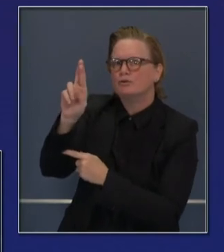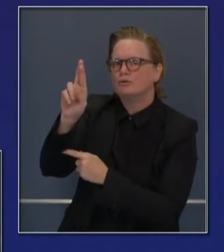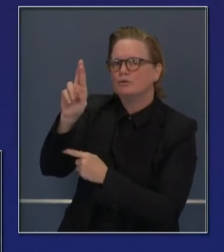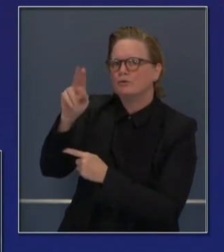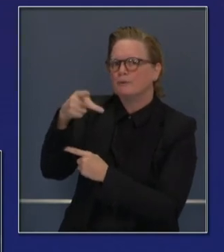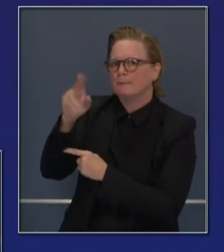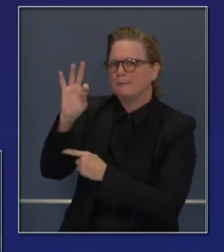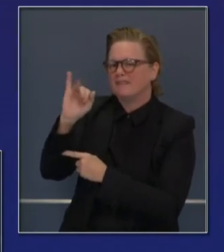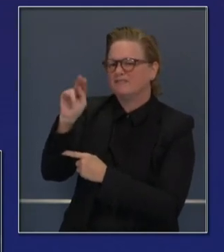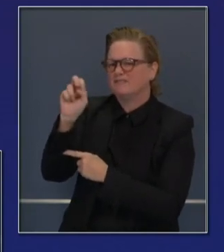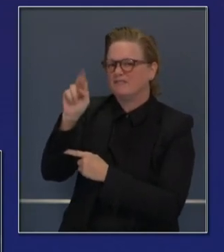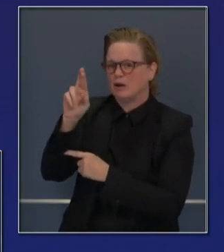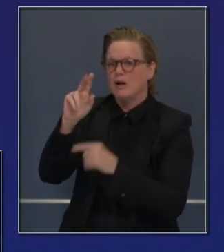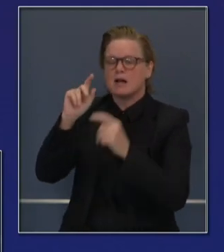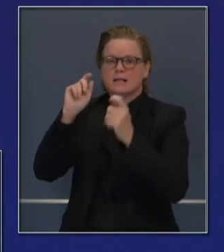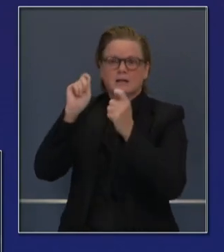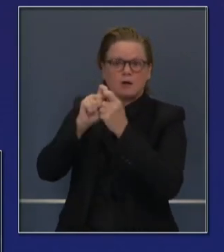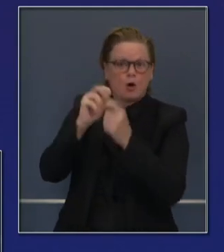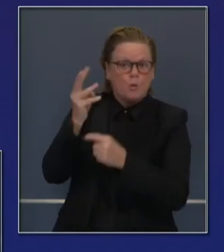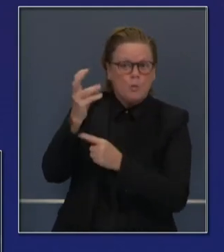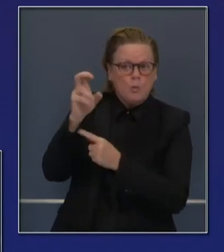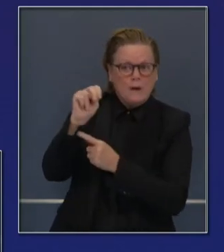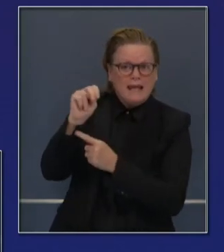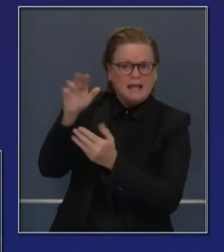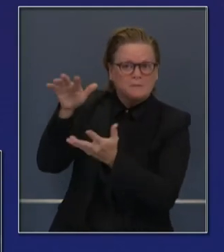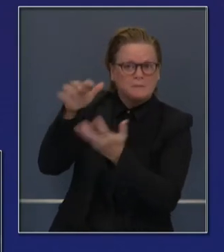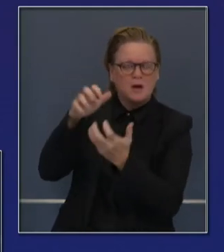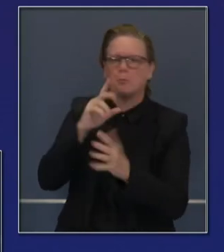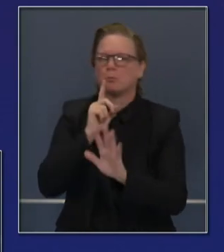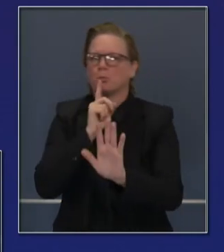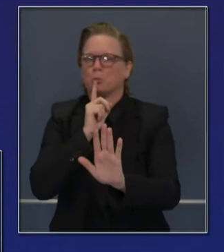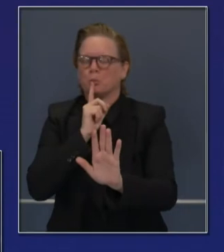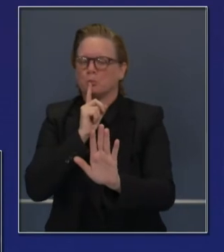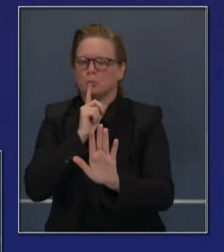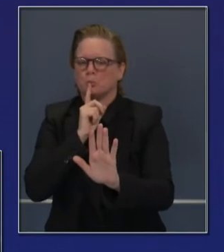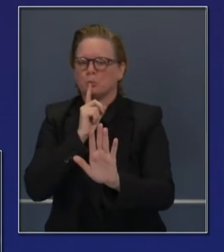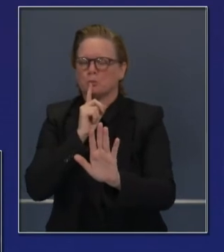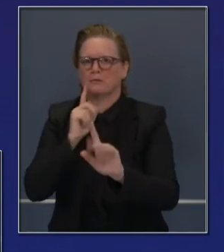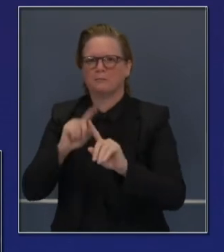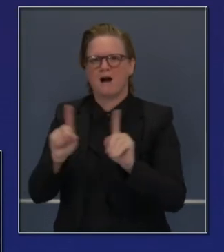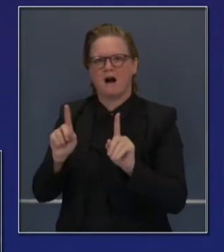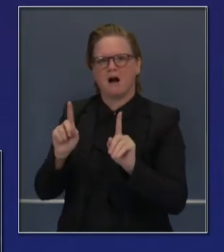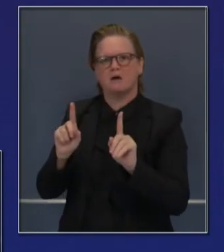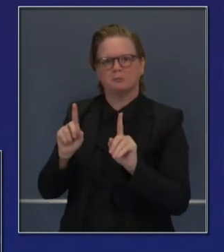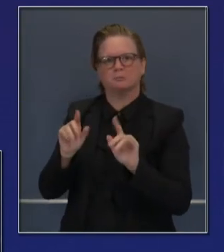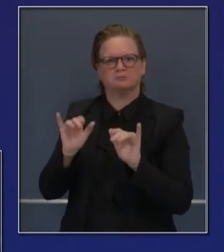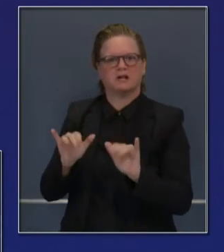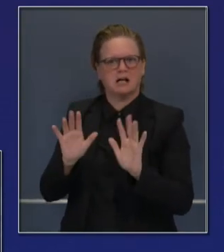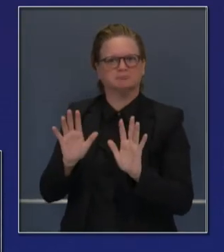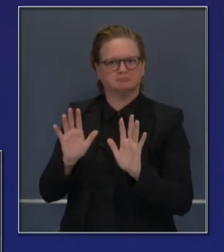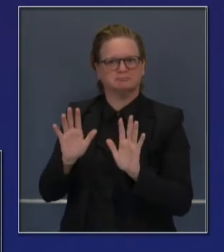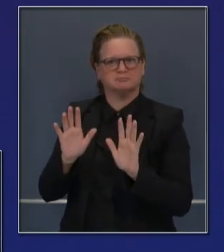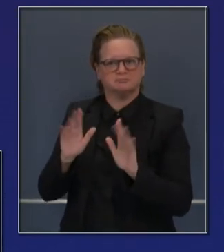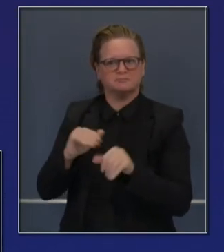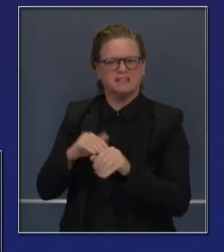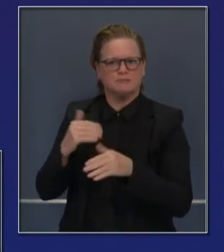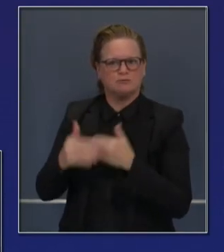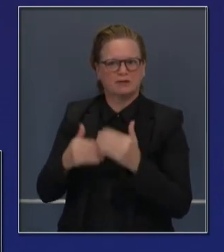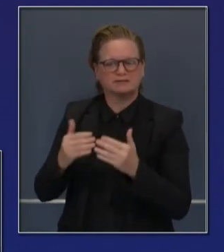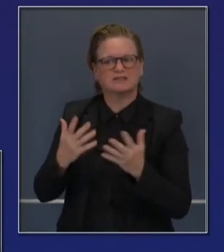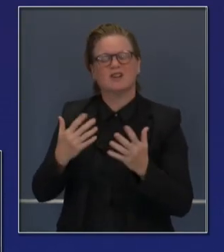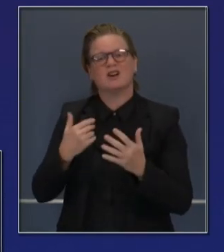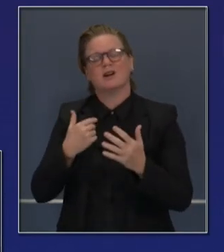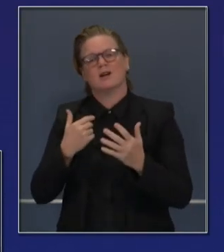yet because that date they gave us was within 3 days. I want to get the right dates. They said between this date and that